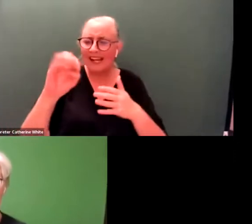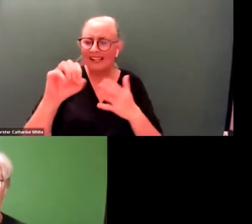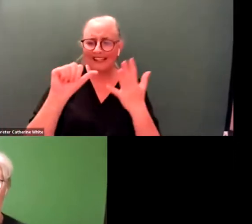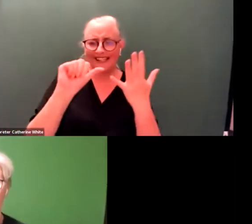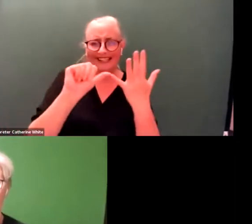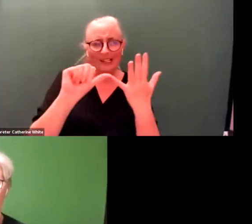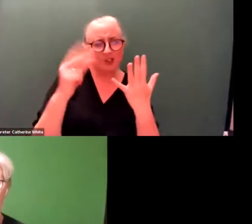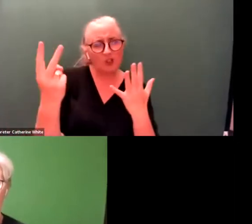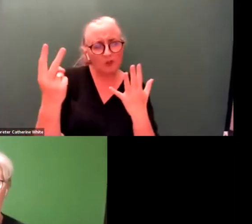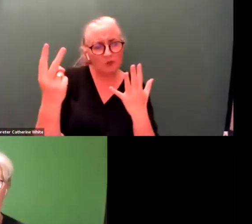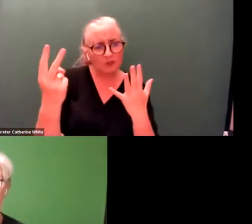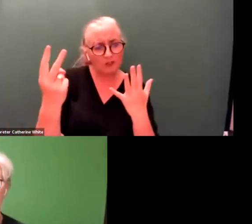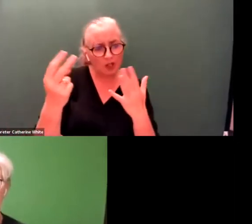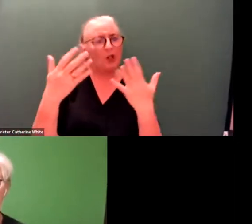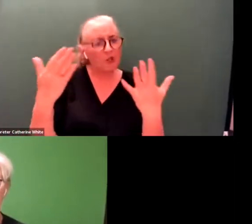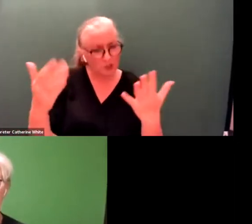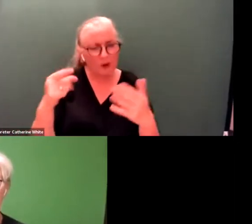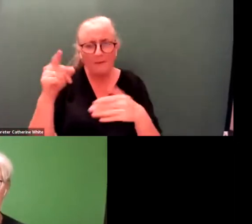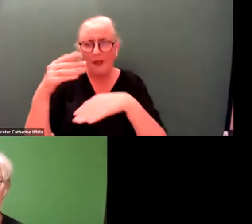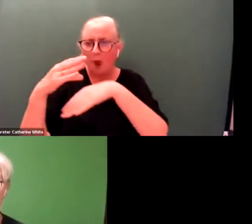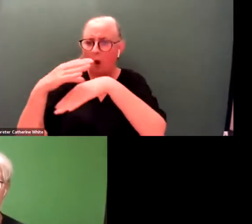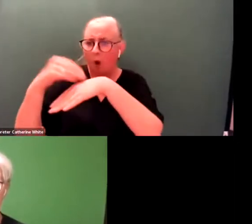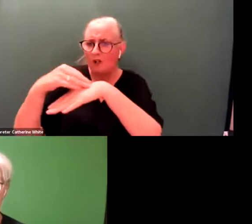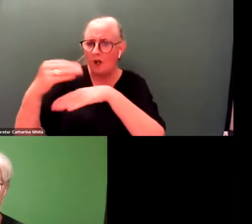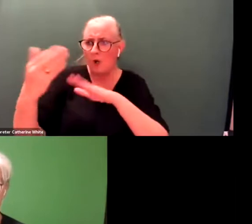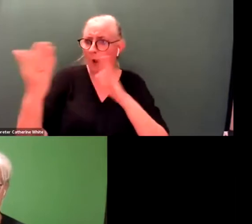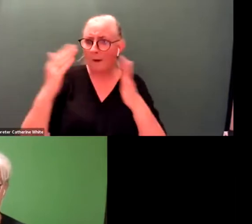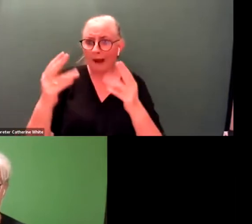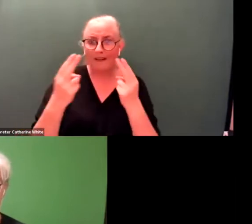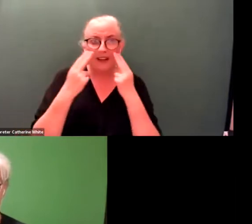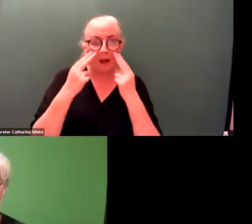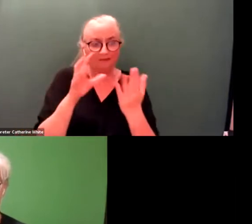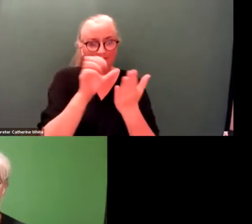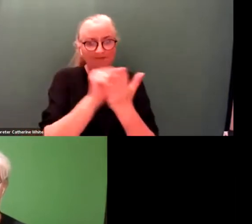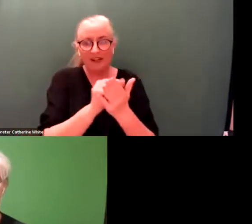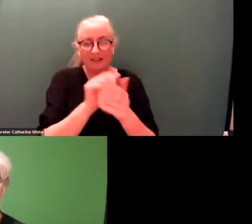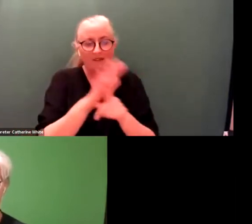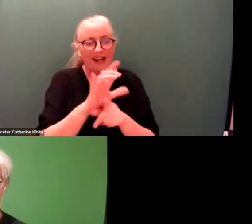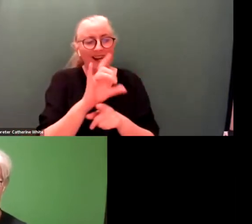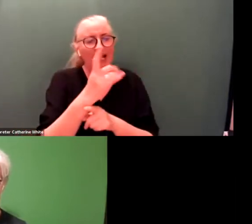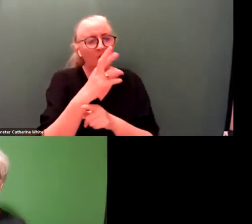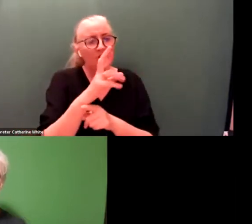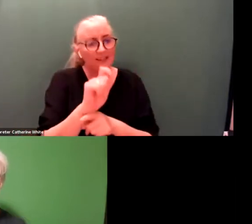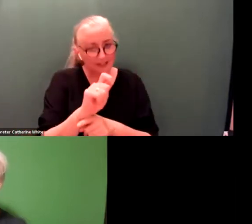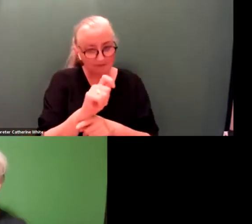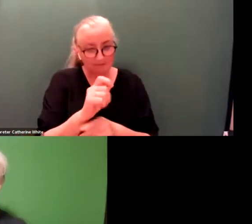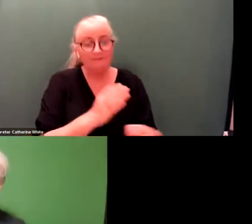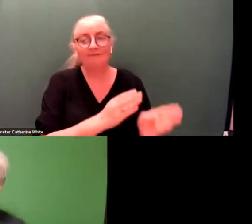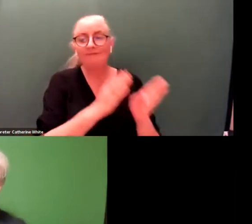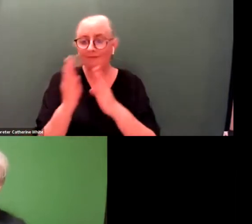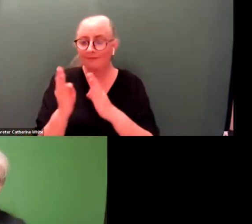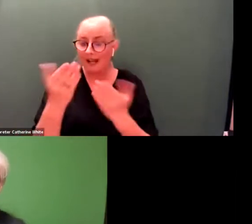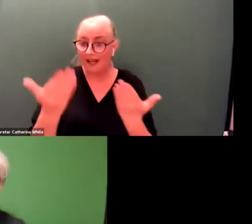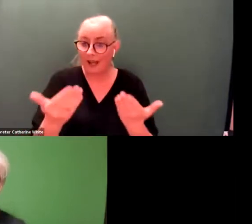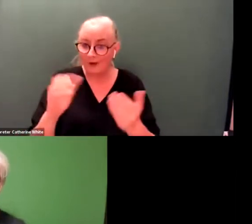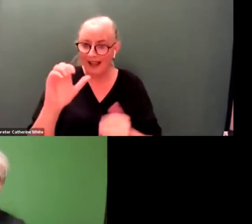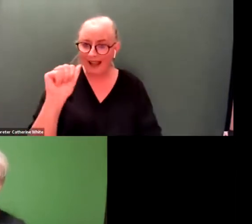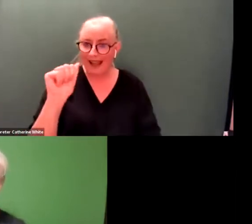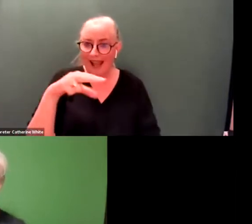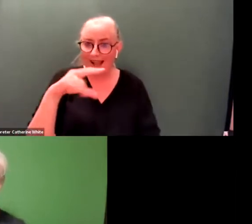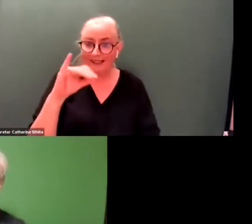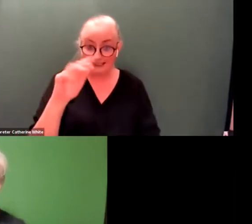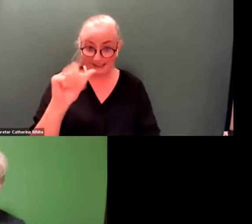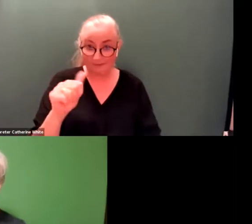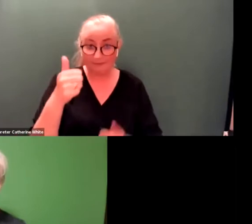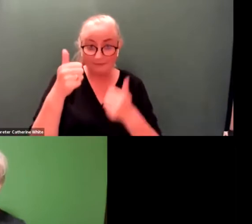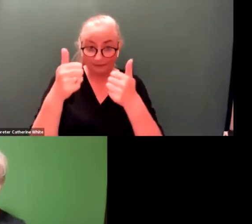So they were quite a bit older than the women we commonly prescribe HRT for or start HRT on. Many of them were suffering